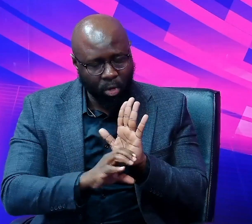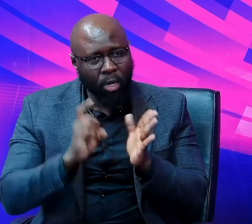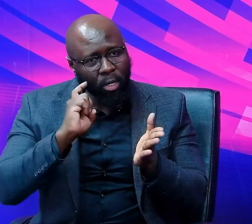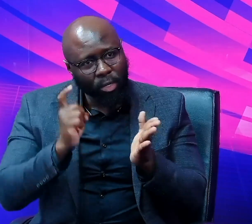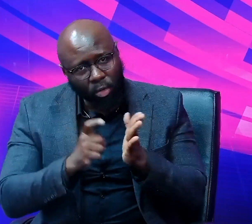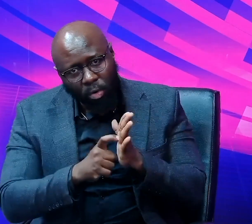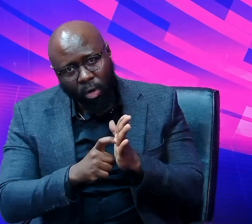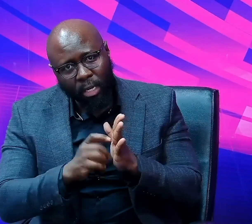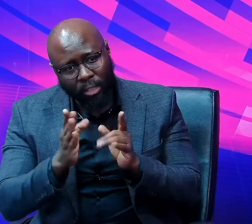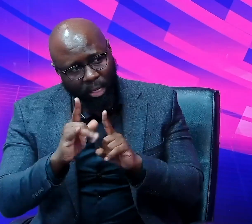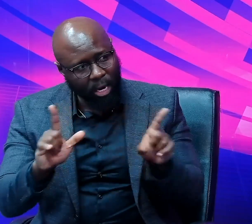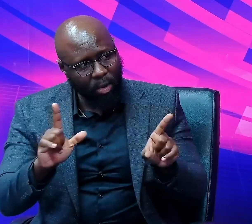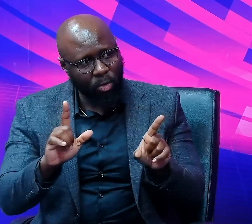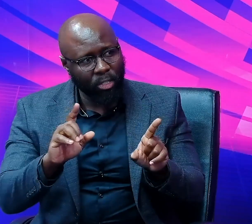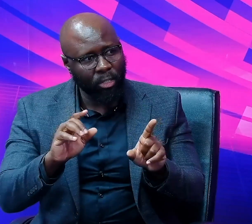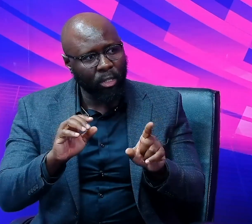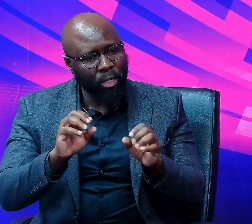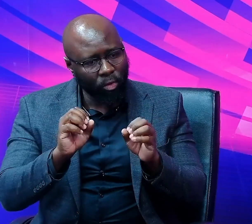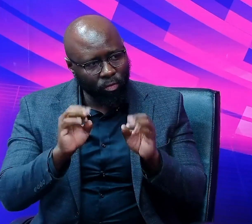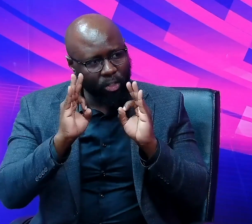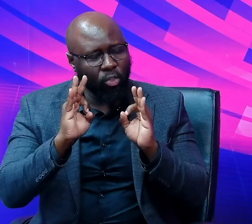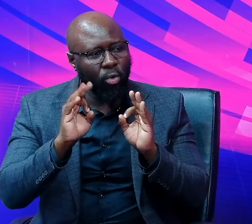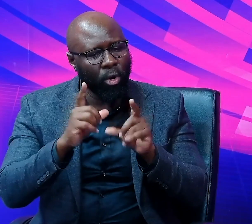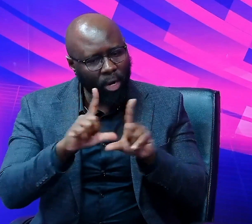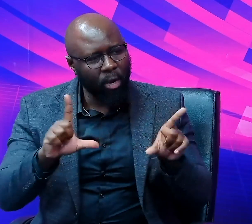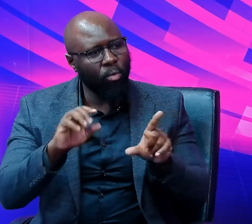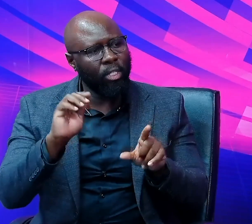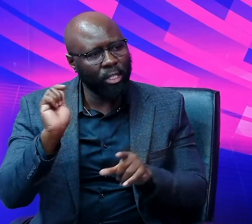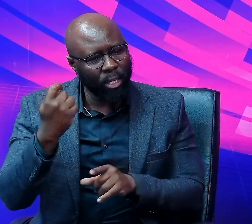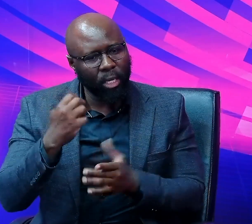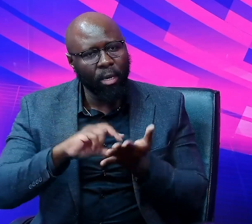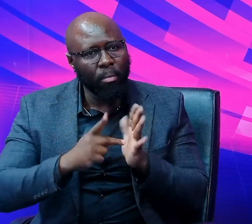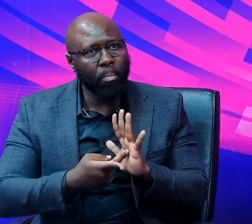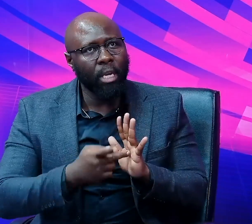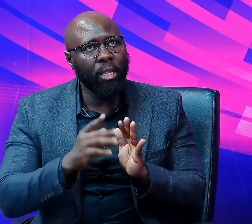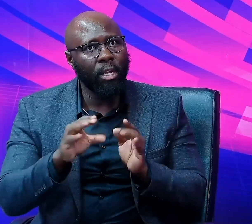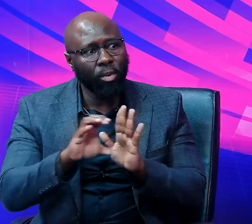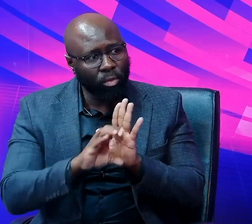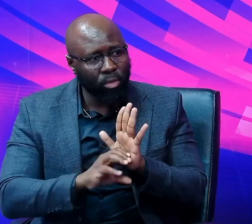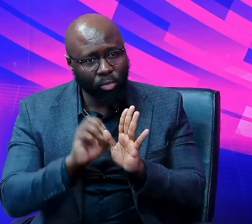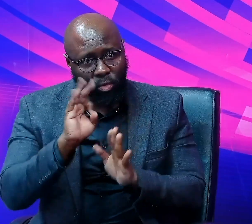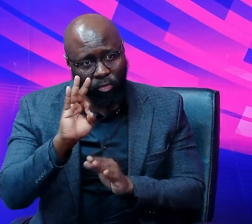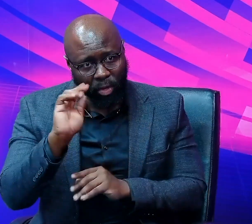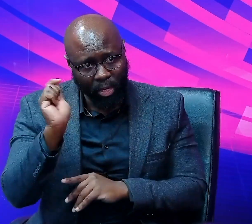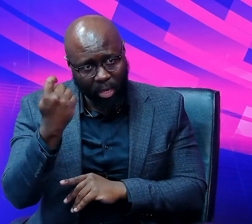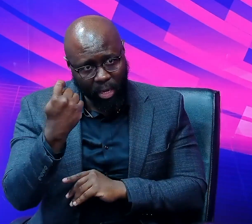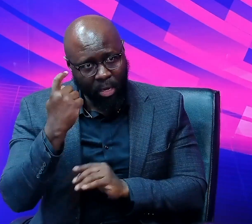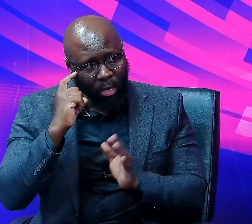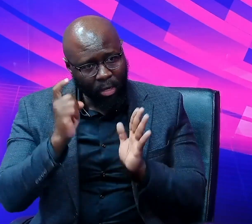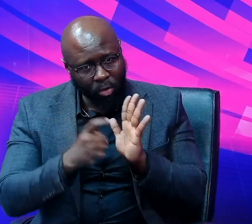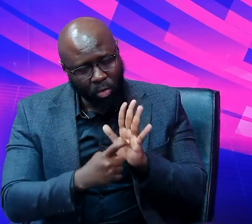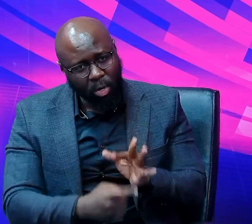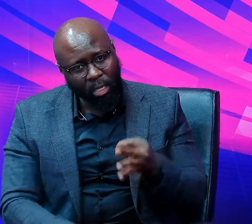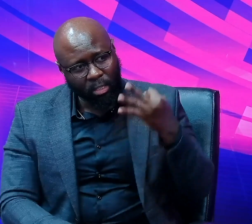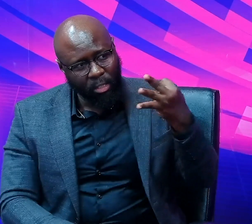appreciate the Kenyan Constitution recognizes sign language as one of the official languages in Kenya, meaning that the Constitution